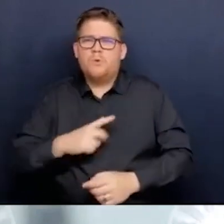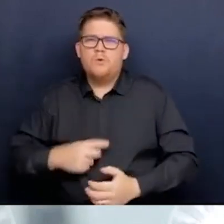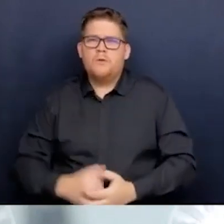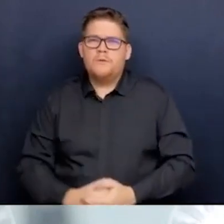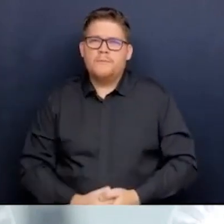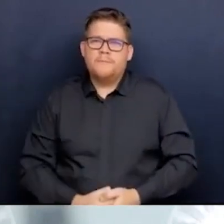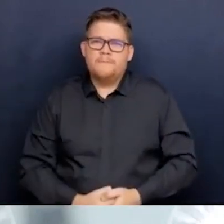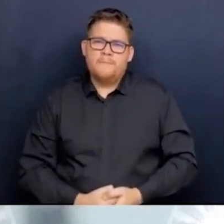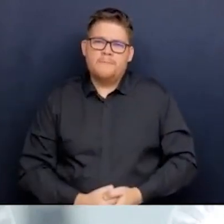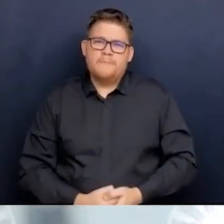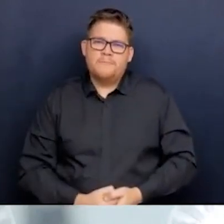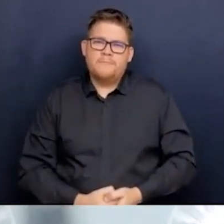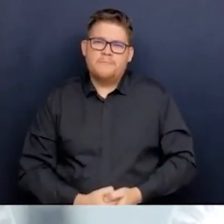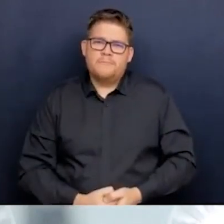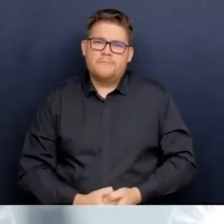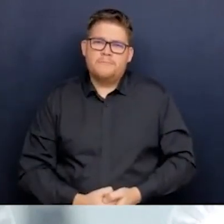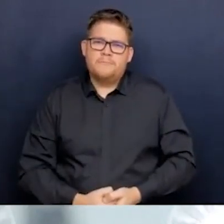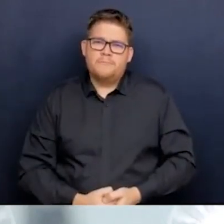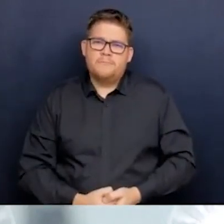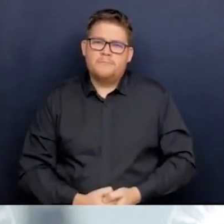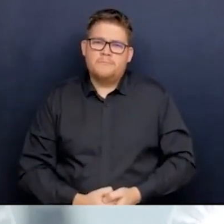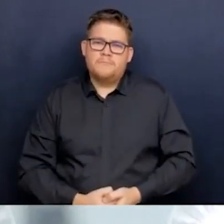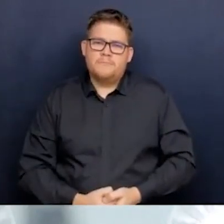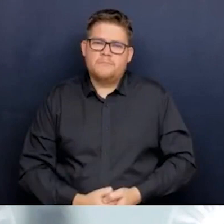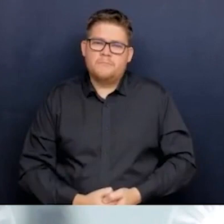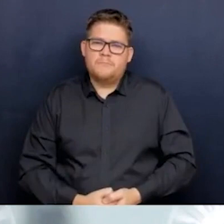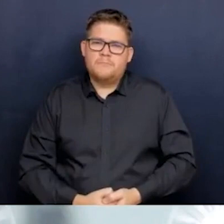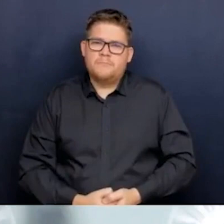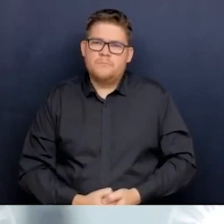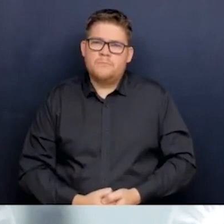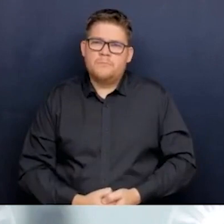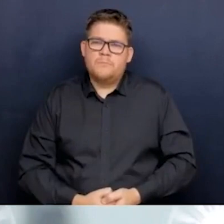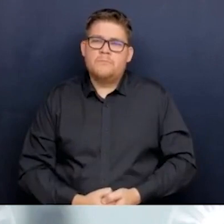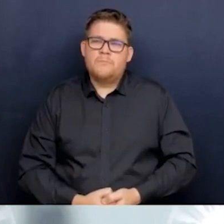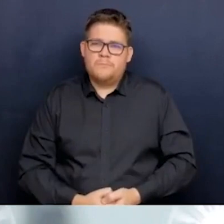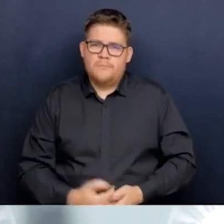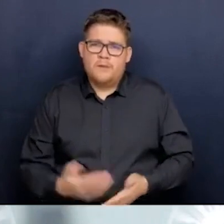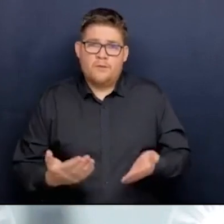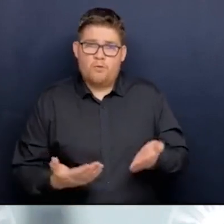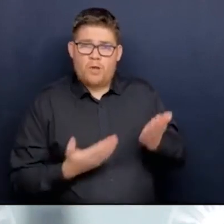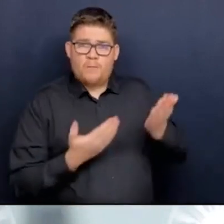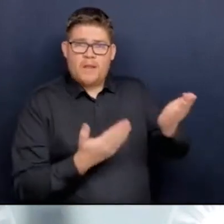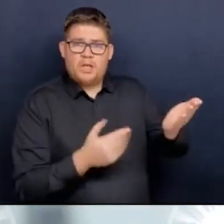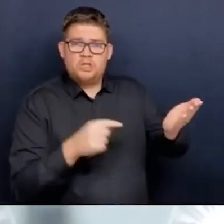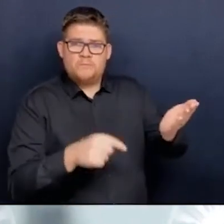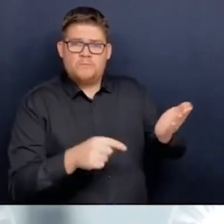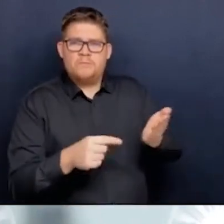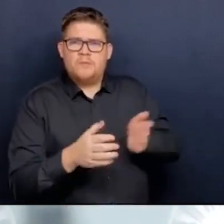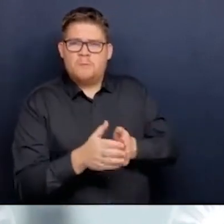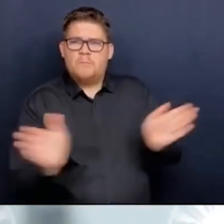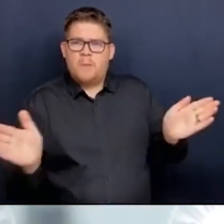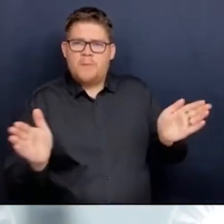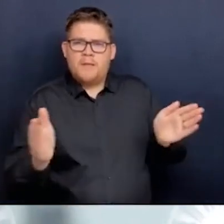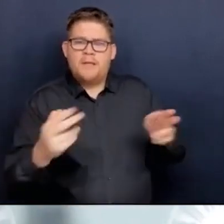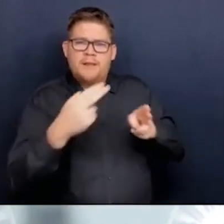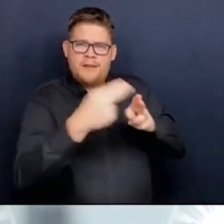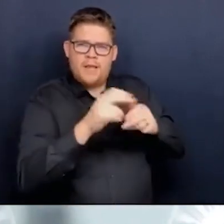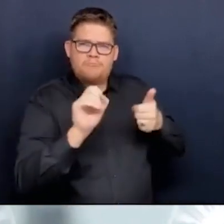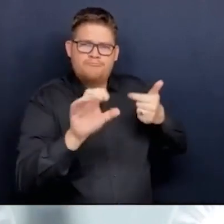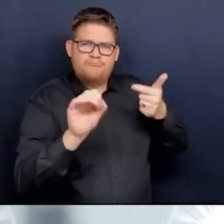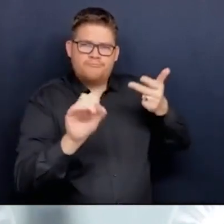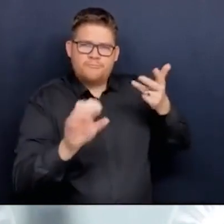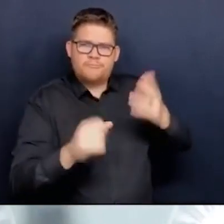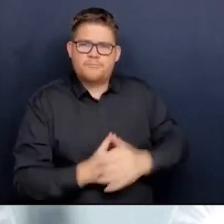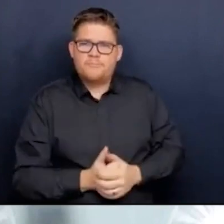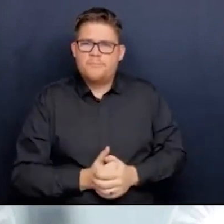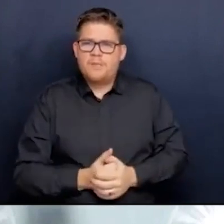the recommendations and the fact that those are recommendations will be public. And, and right now, half of the people are appointed directly